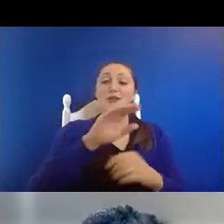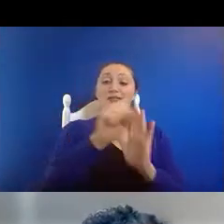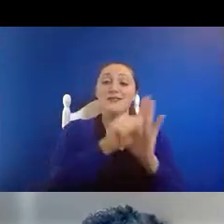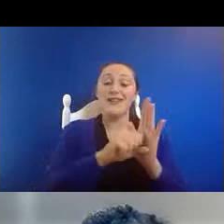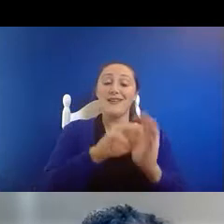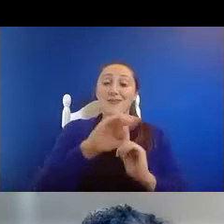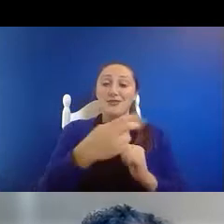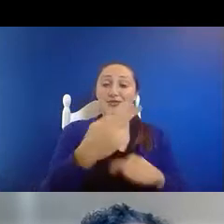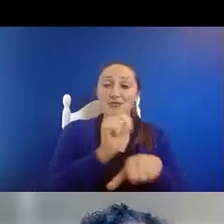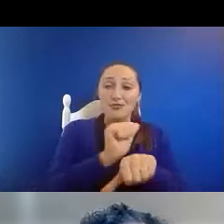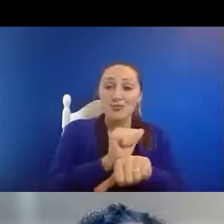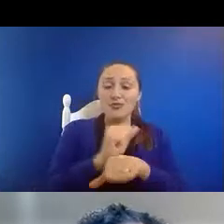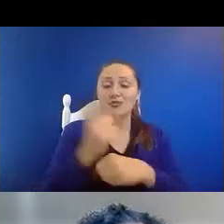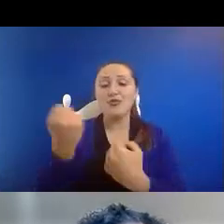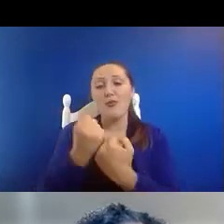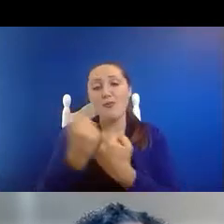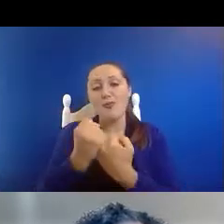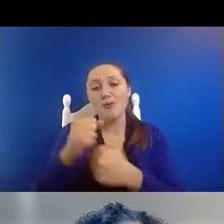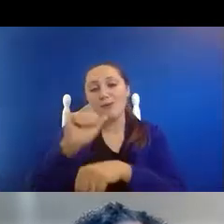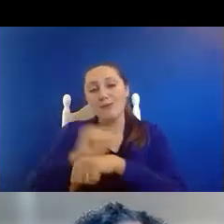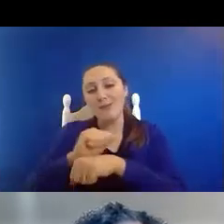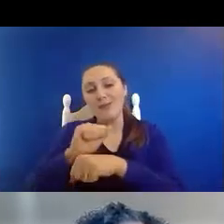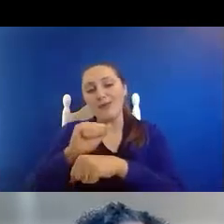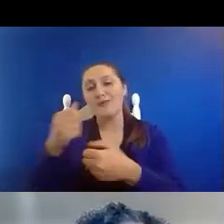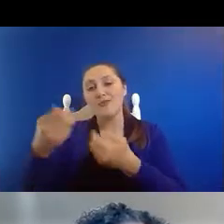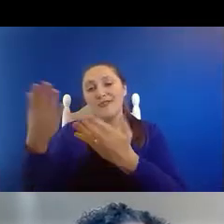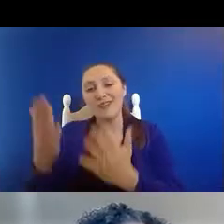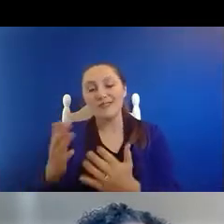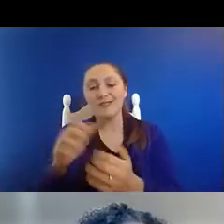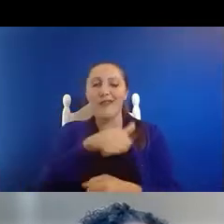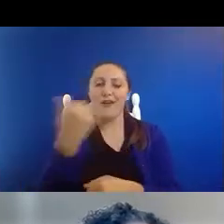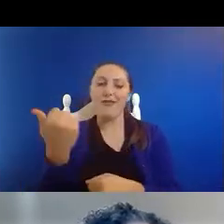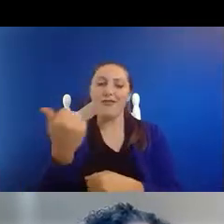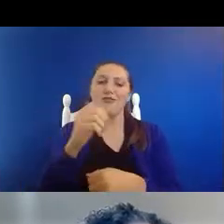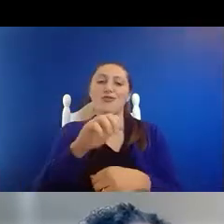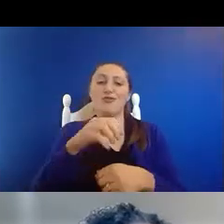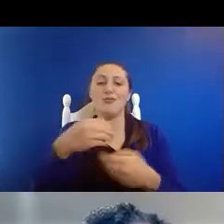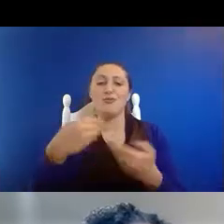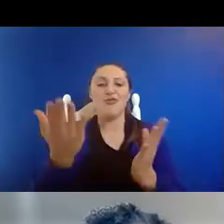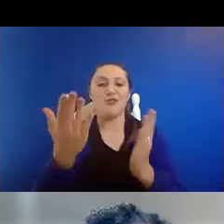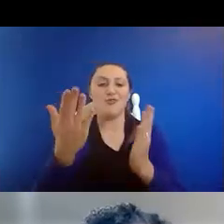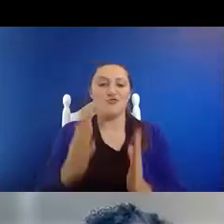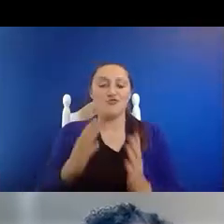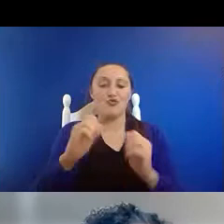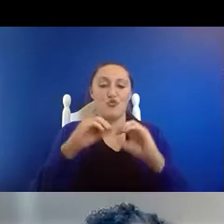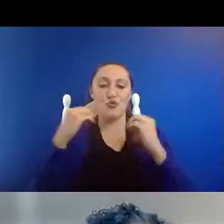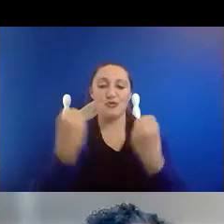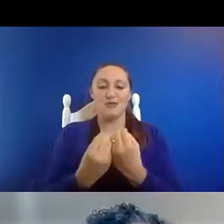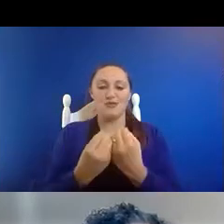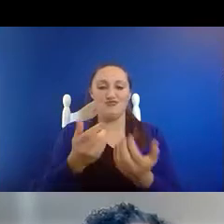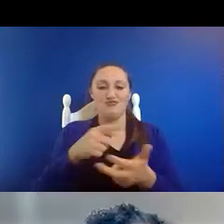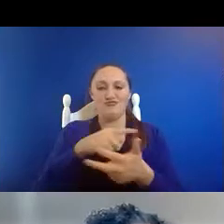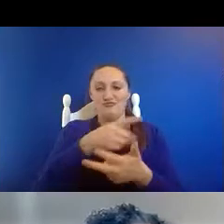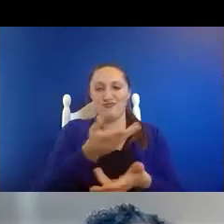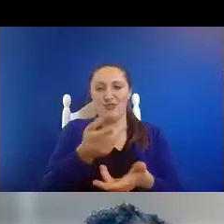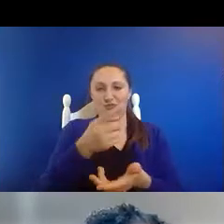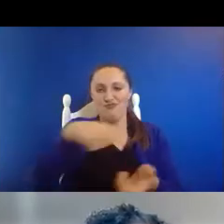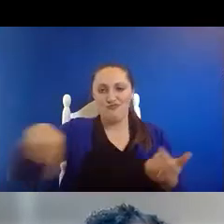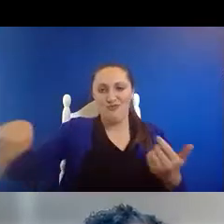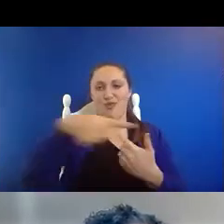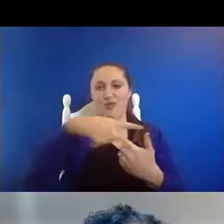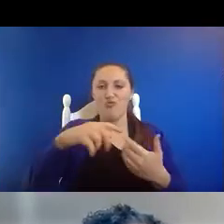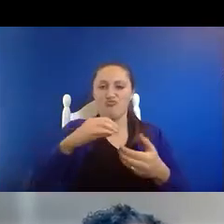supported employment providers, and other IDD provider organizations, CMH employees, voc rehab